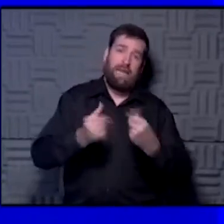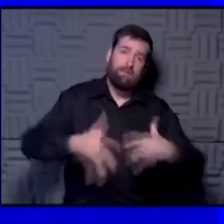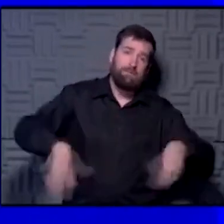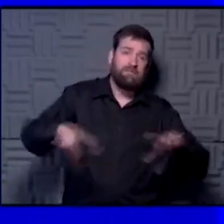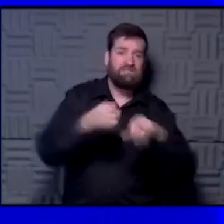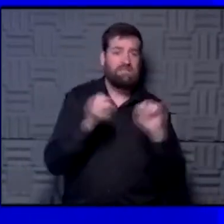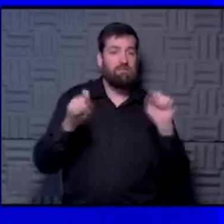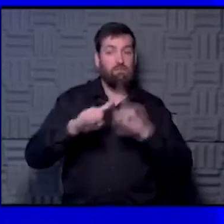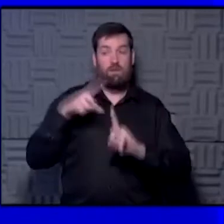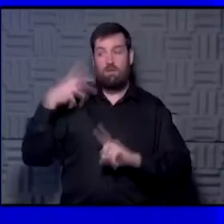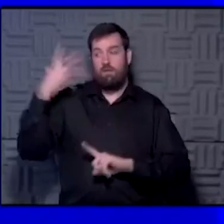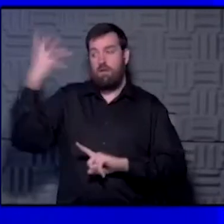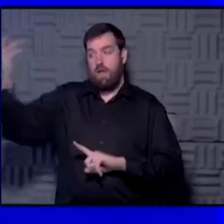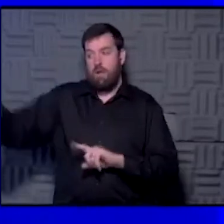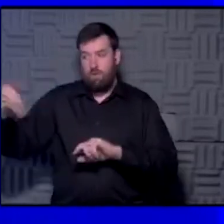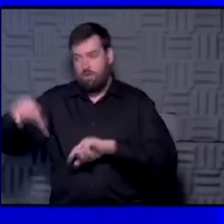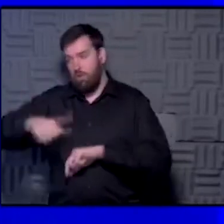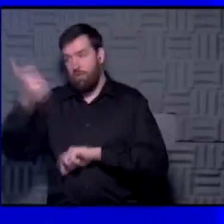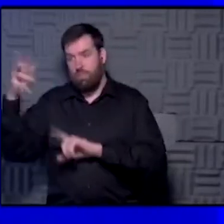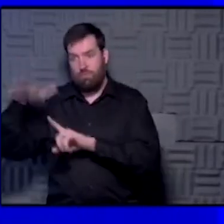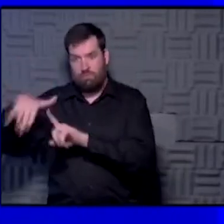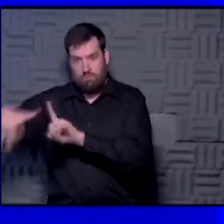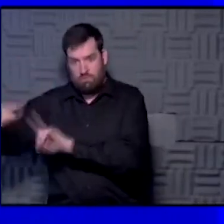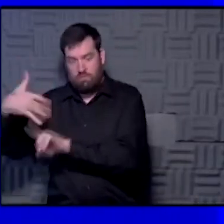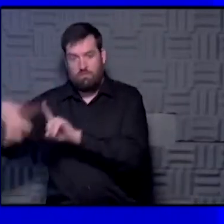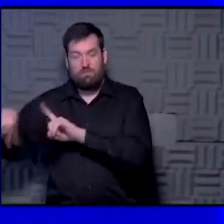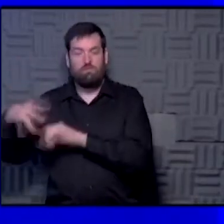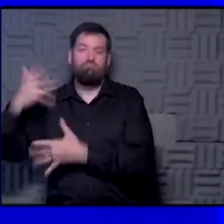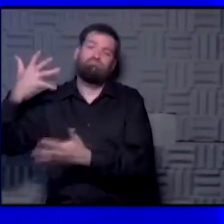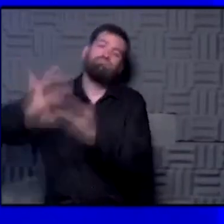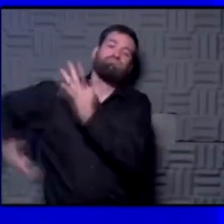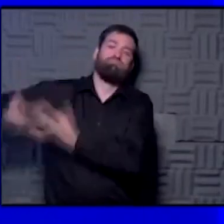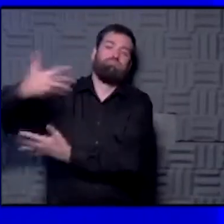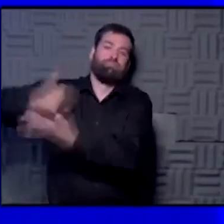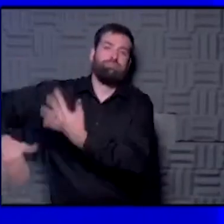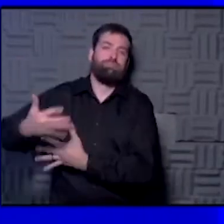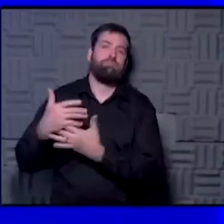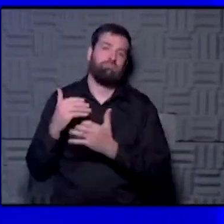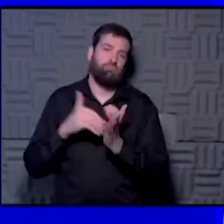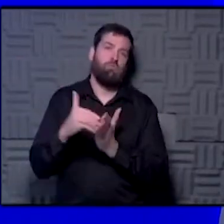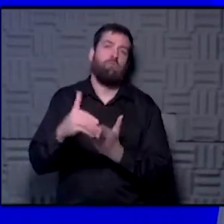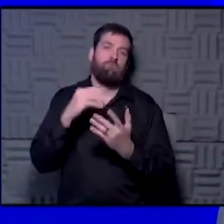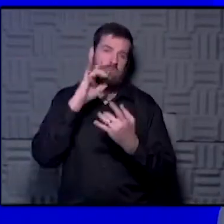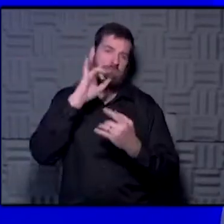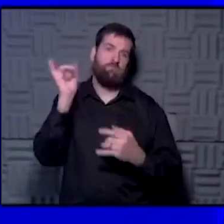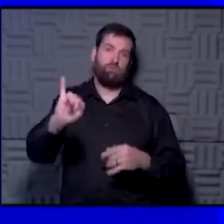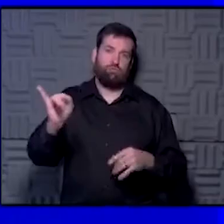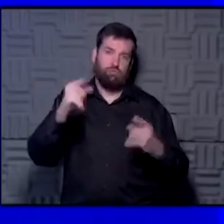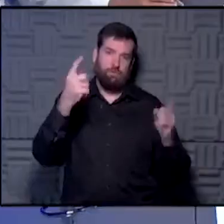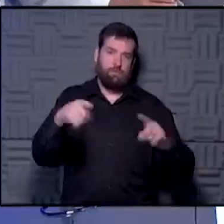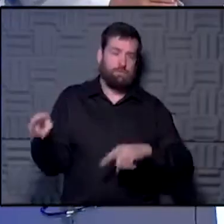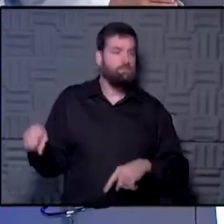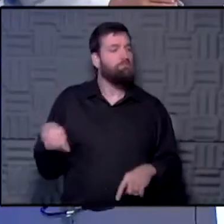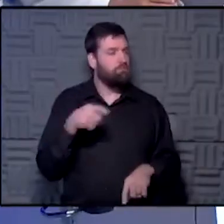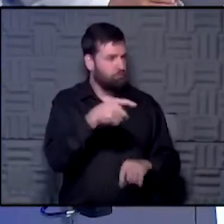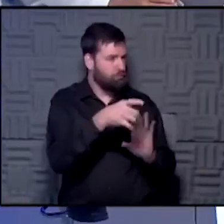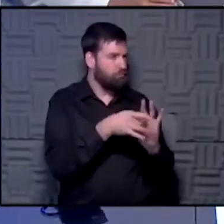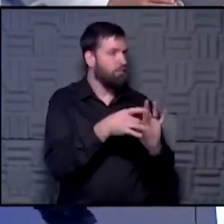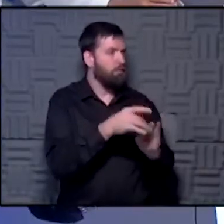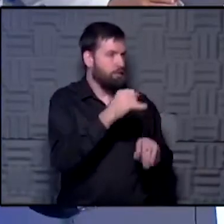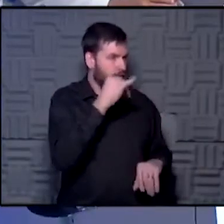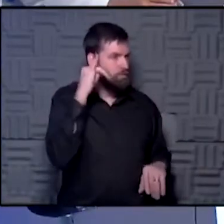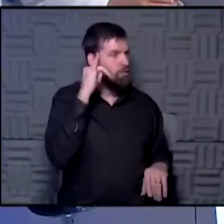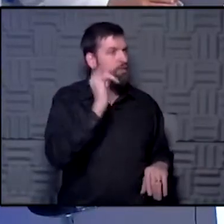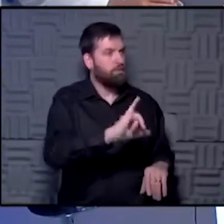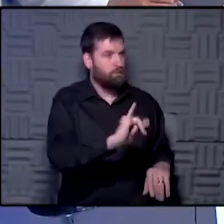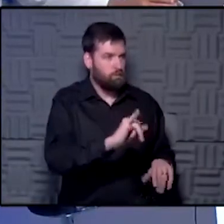but when they get out into those other settings where they are being social, that's when we see a lot of these infections occurring. Yeah, and she commented yesterday as